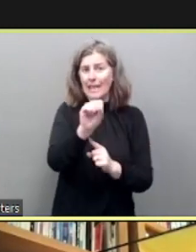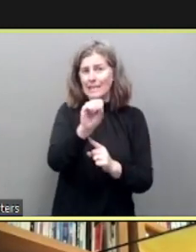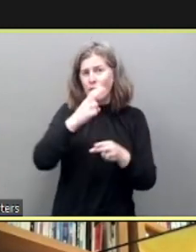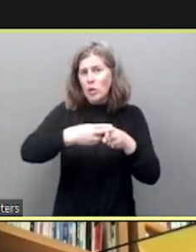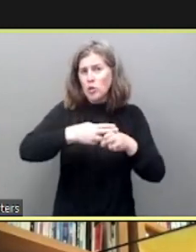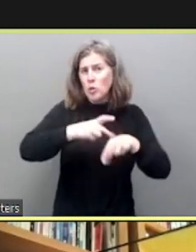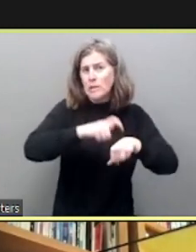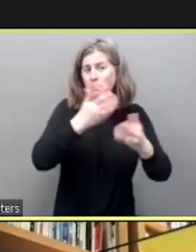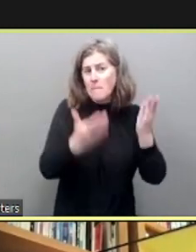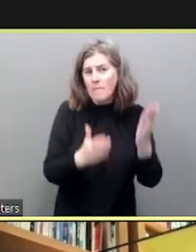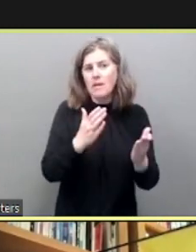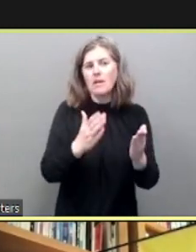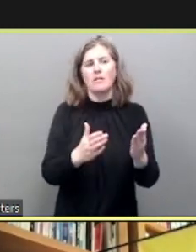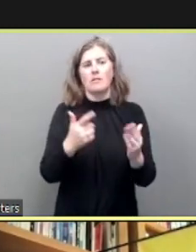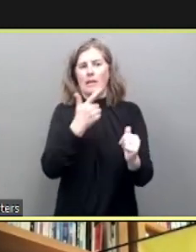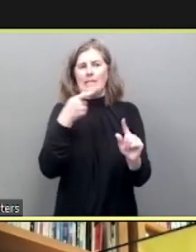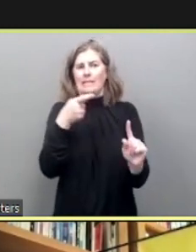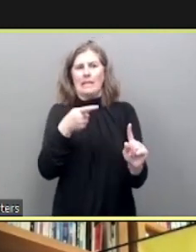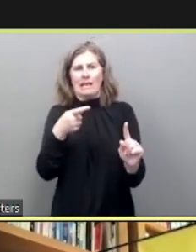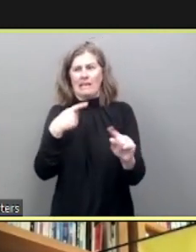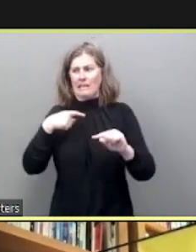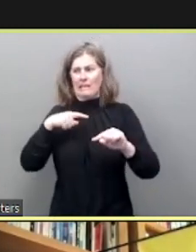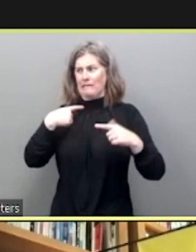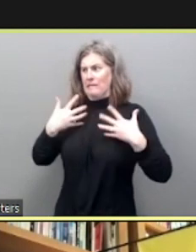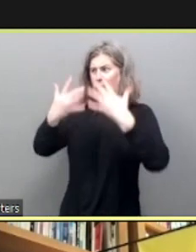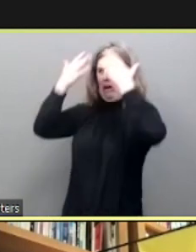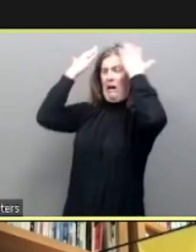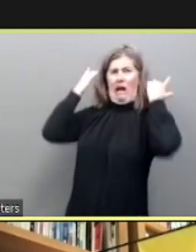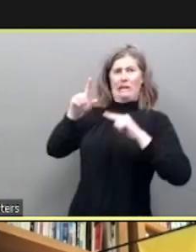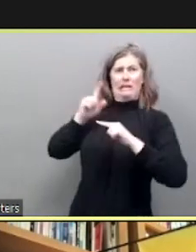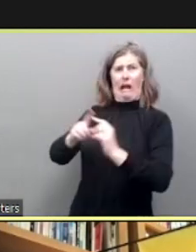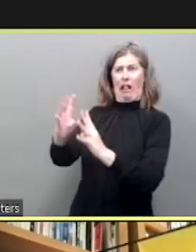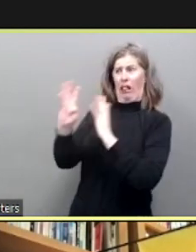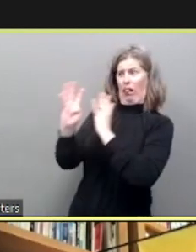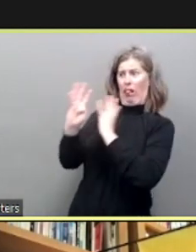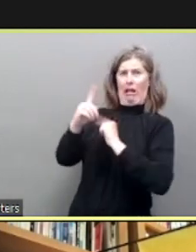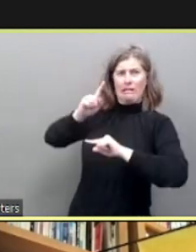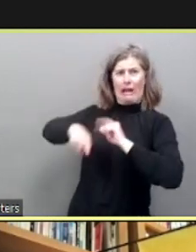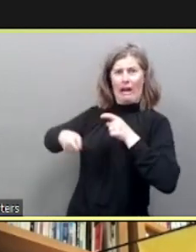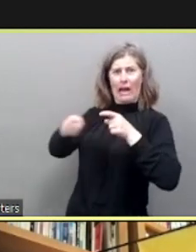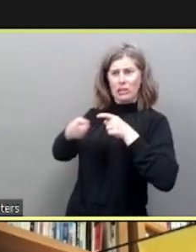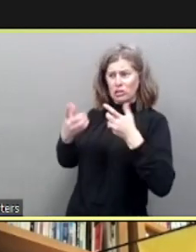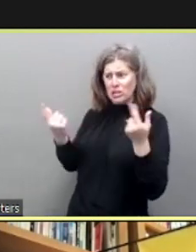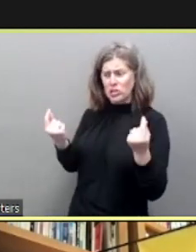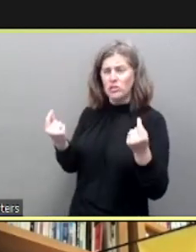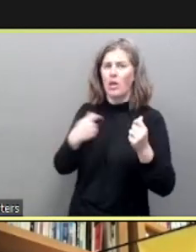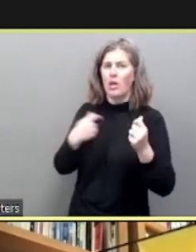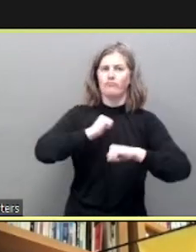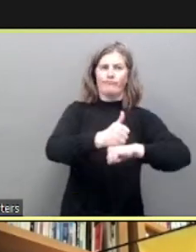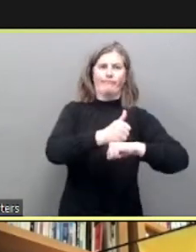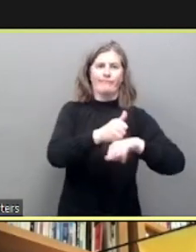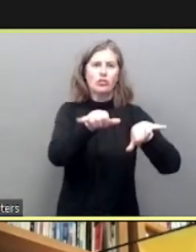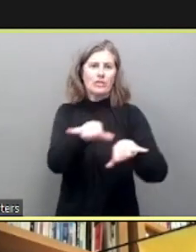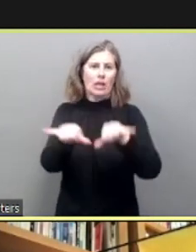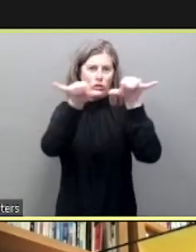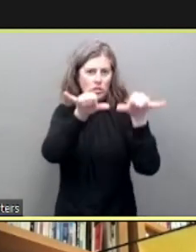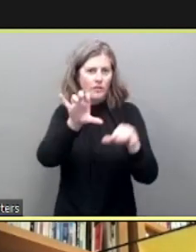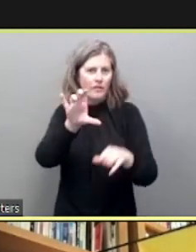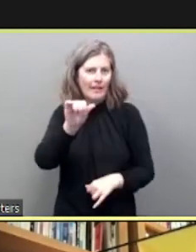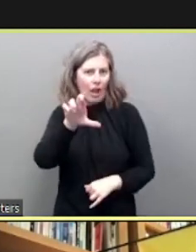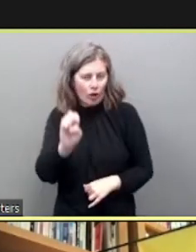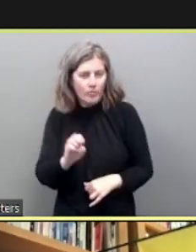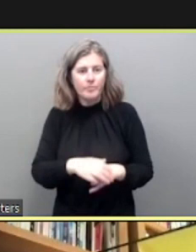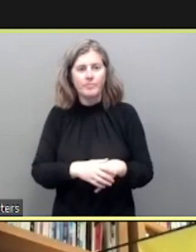time because they're not able to handle the volume of patients or the complexity of patients. And under